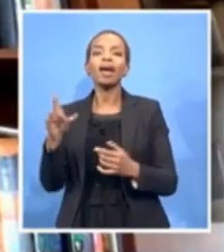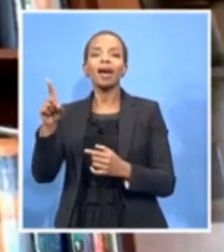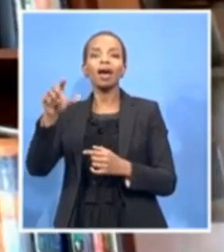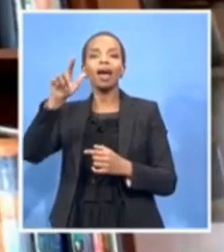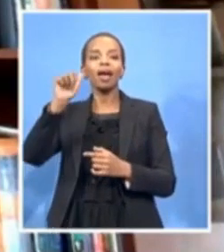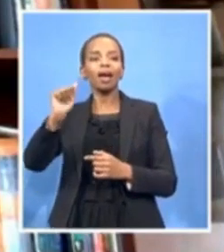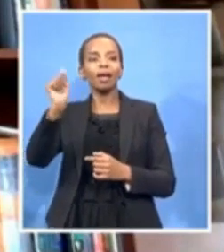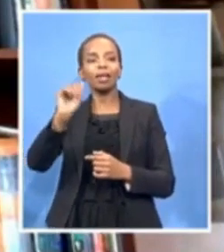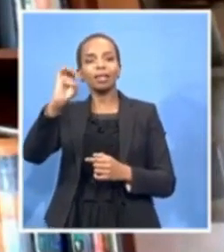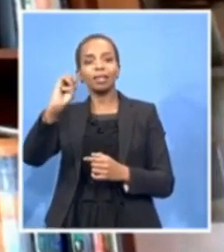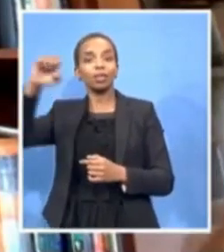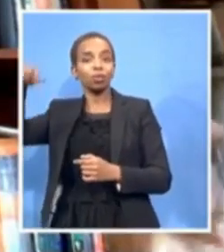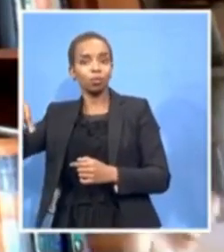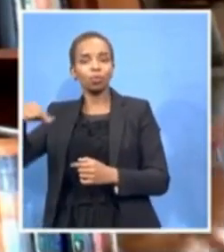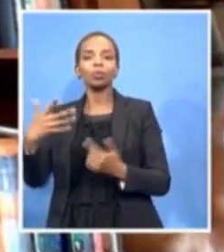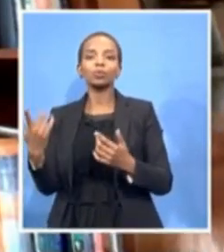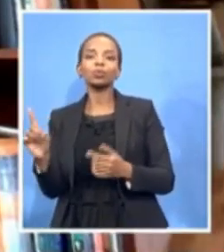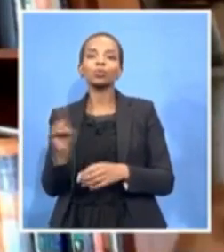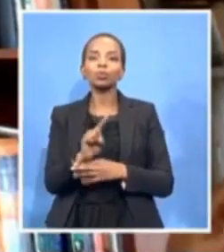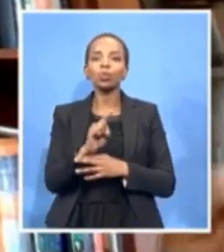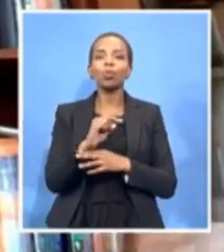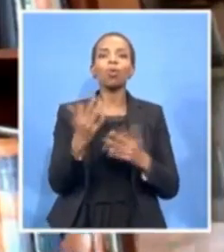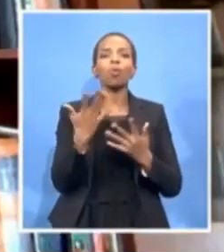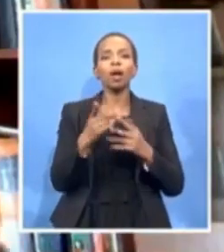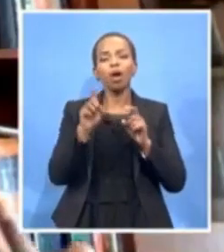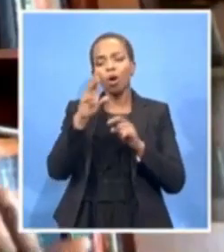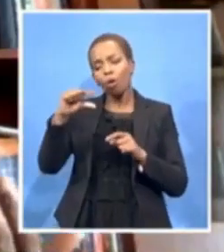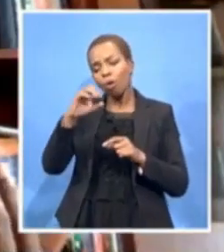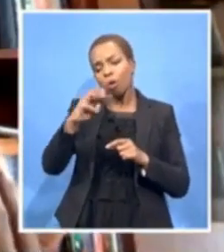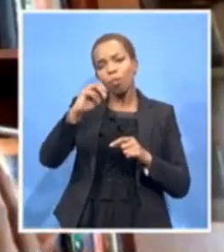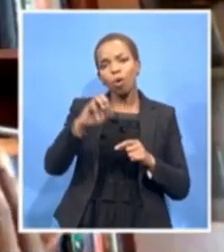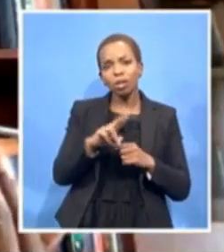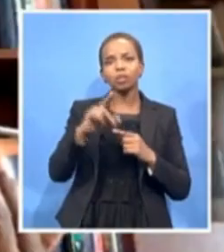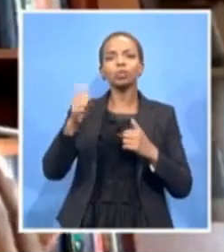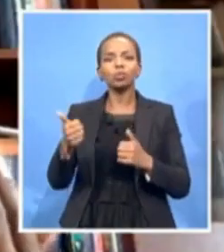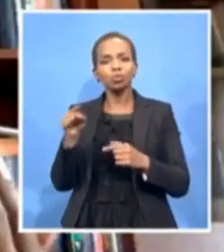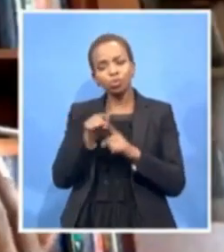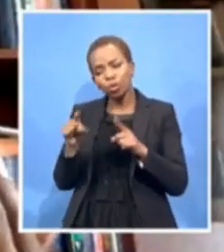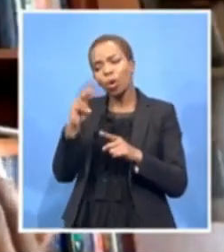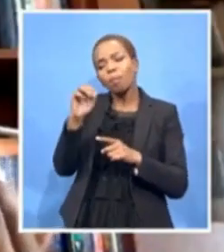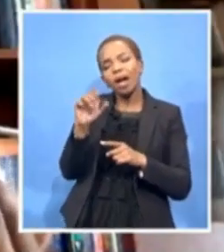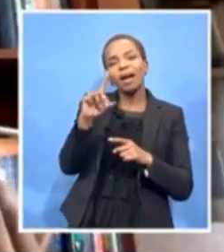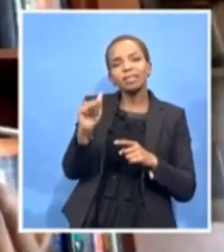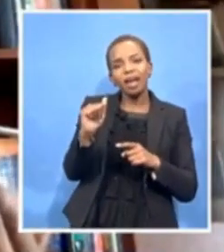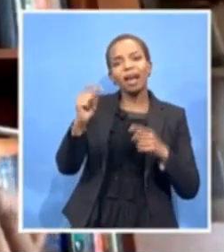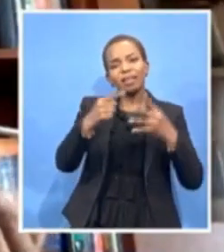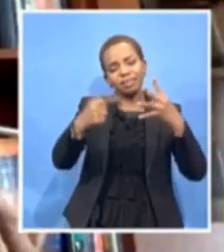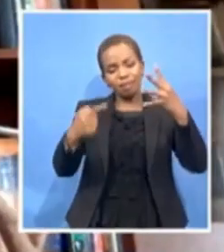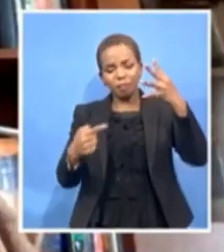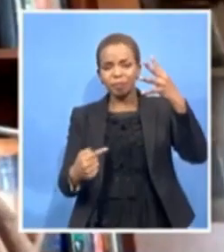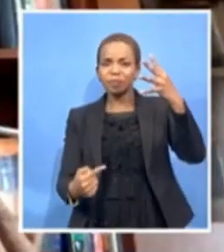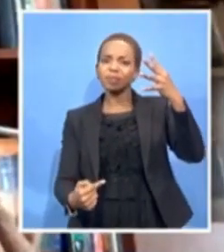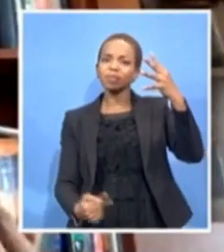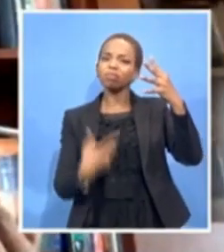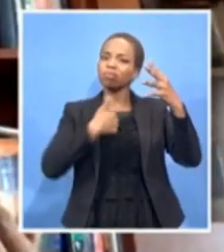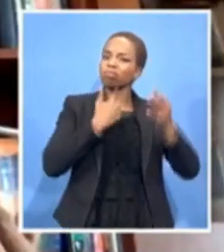of the Comoros, and from Comoros to Madagascar and to the Seychelles, and as I come up, I'm able to move into Tanzania and to the